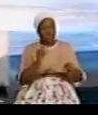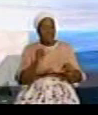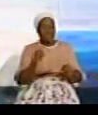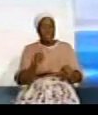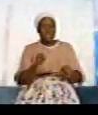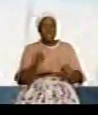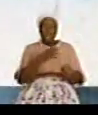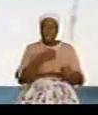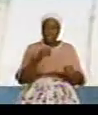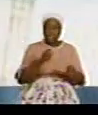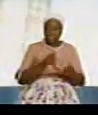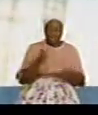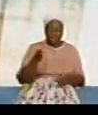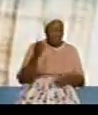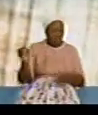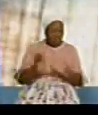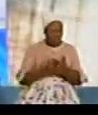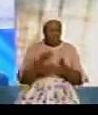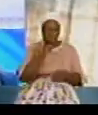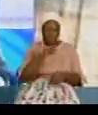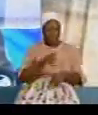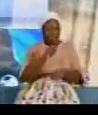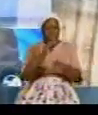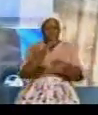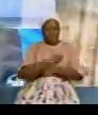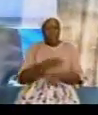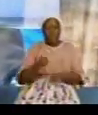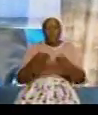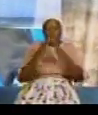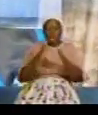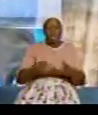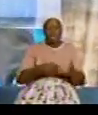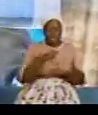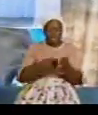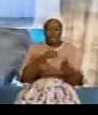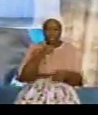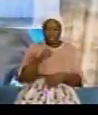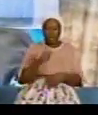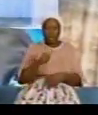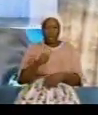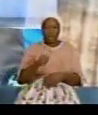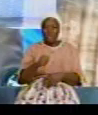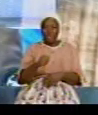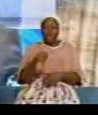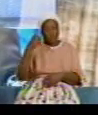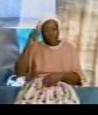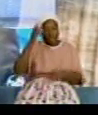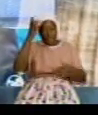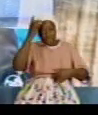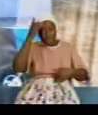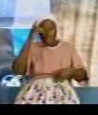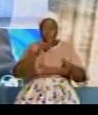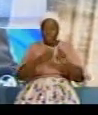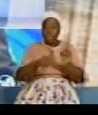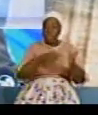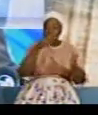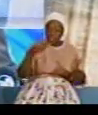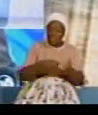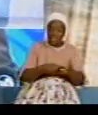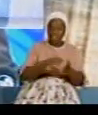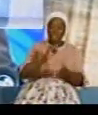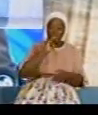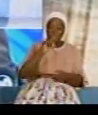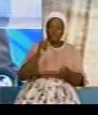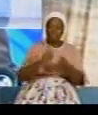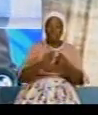own is not the tradition of the elders. This is not for his sake. This is to